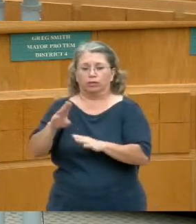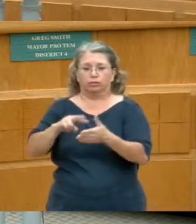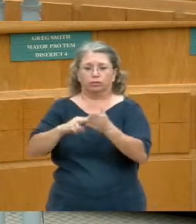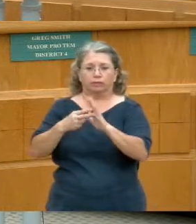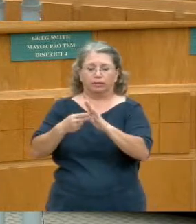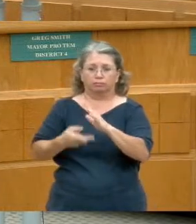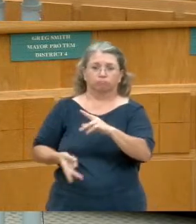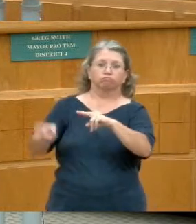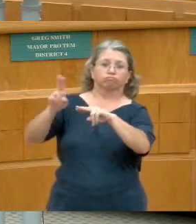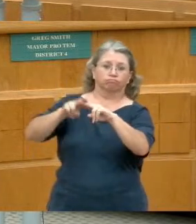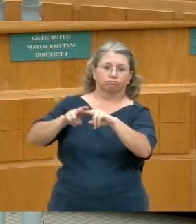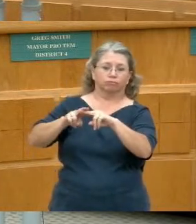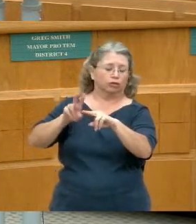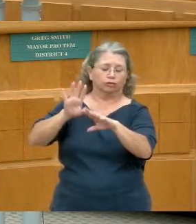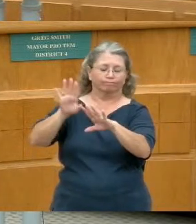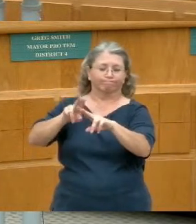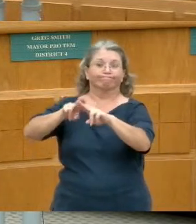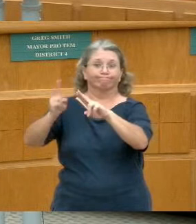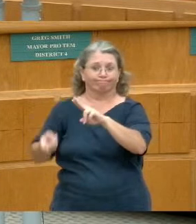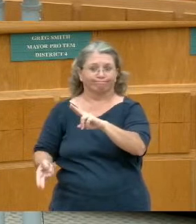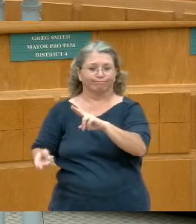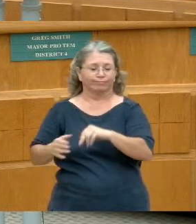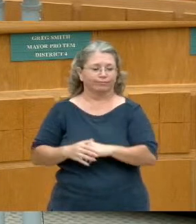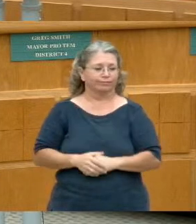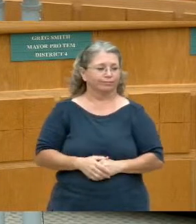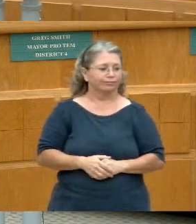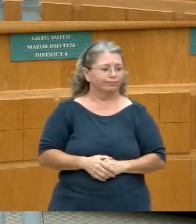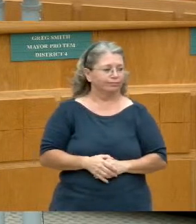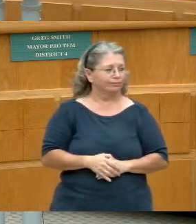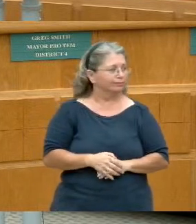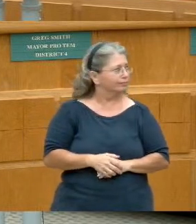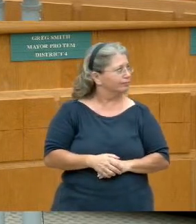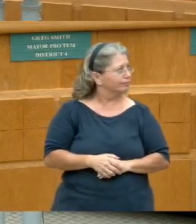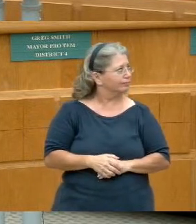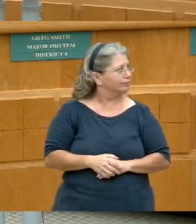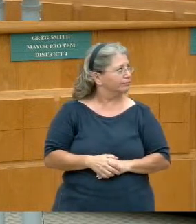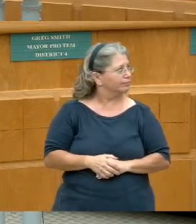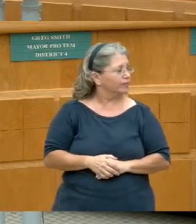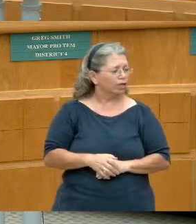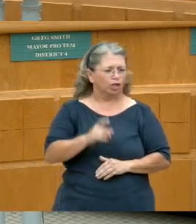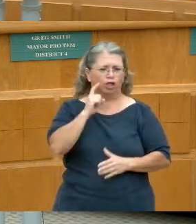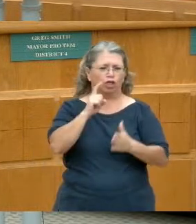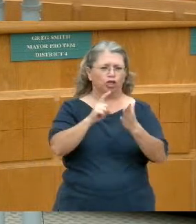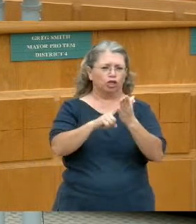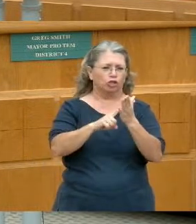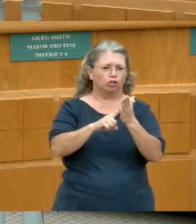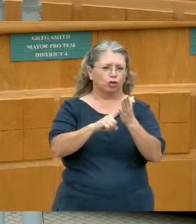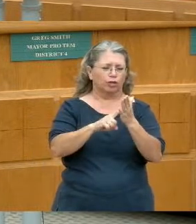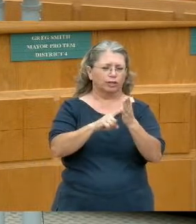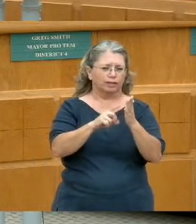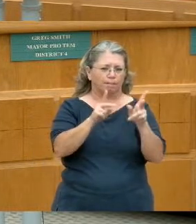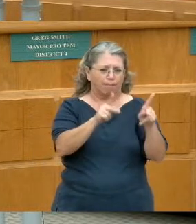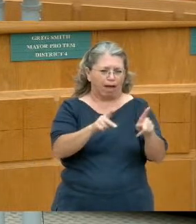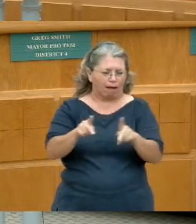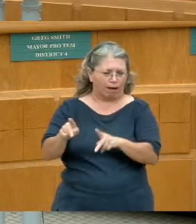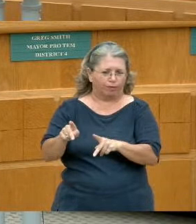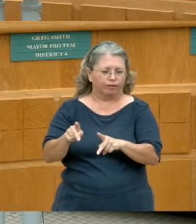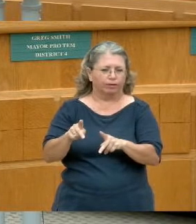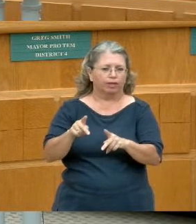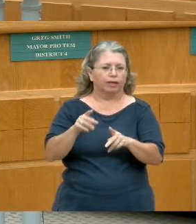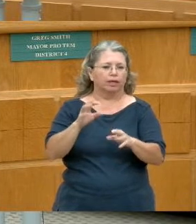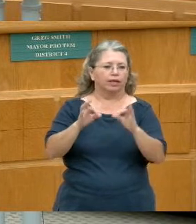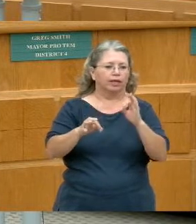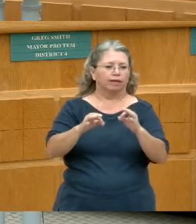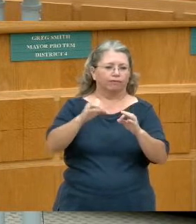decreasing. There's a clear pattern here where the farther south you go, the lower the transmission rate is. And